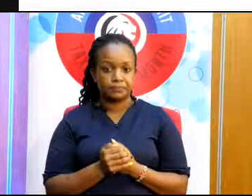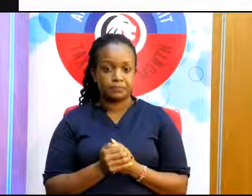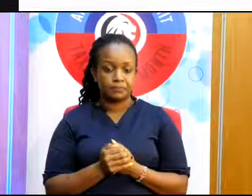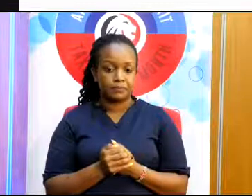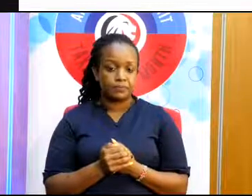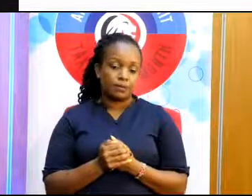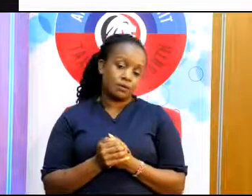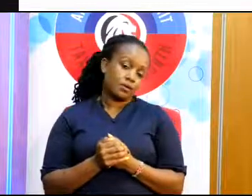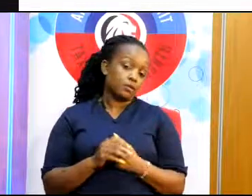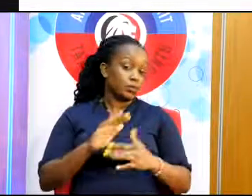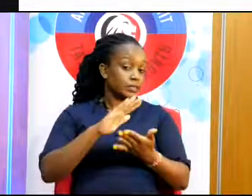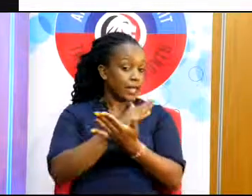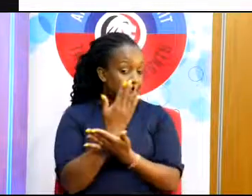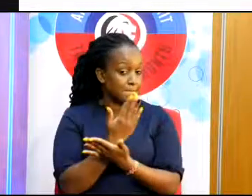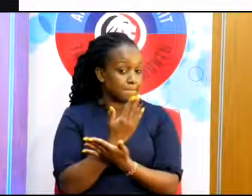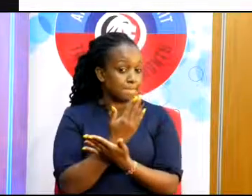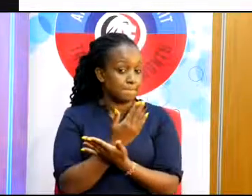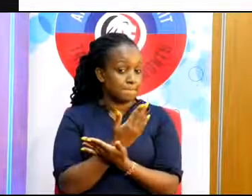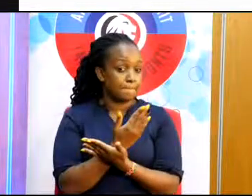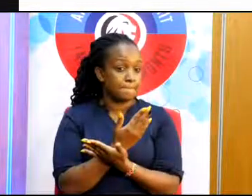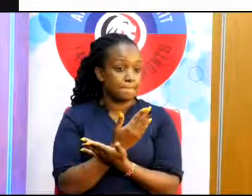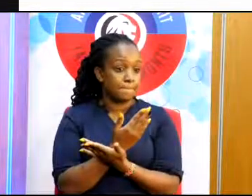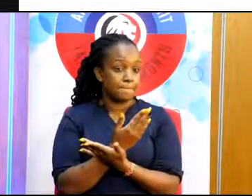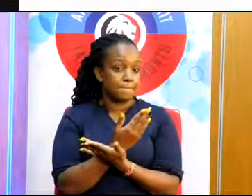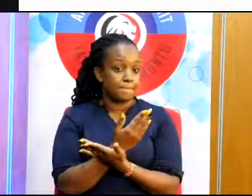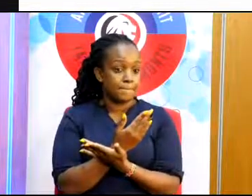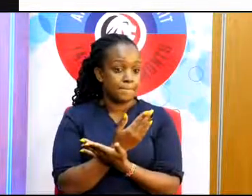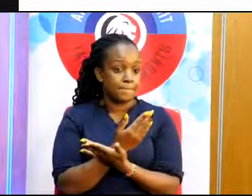So some of the